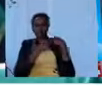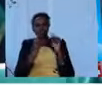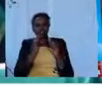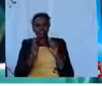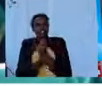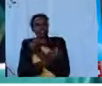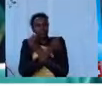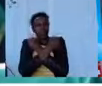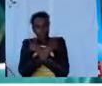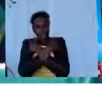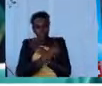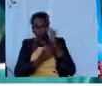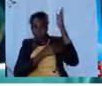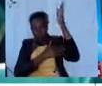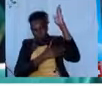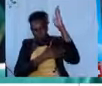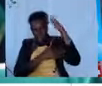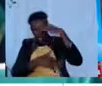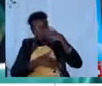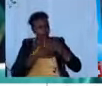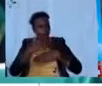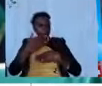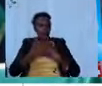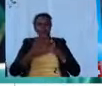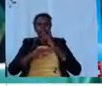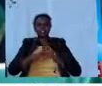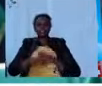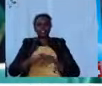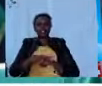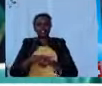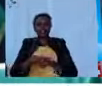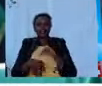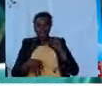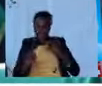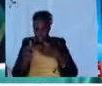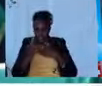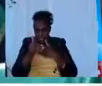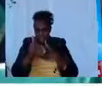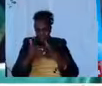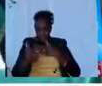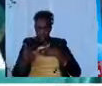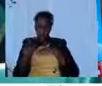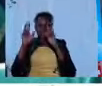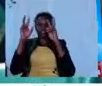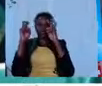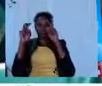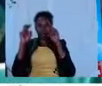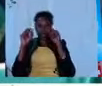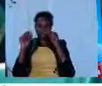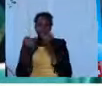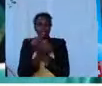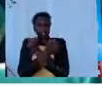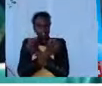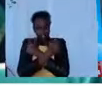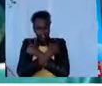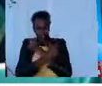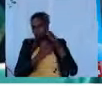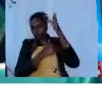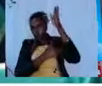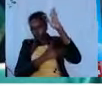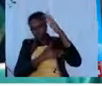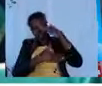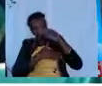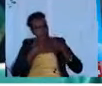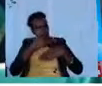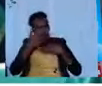love God all the time. And this leads us to our theme, loving God in